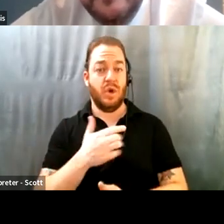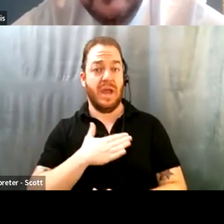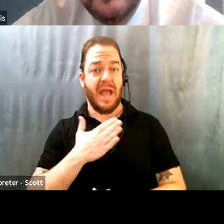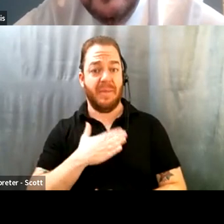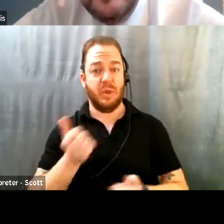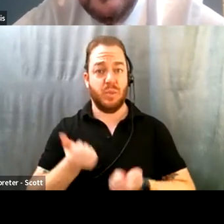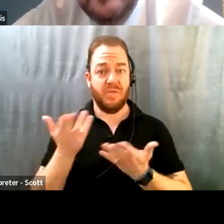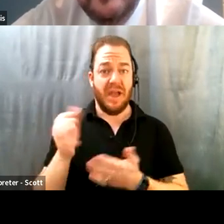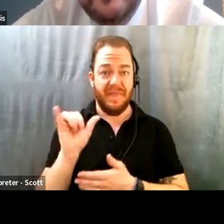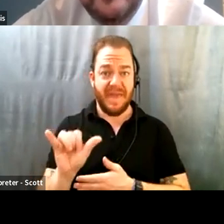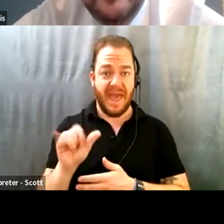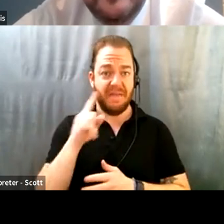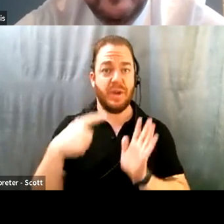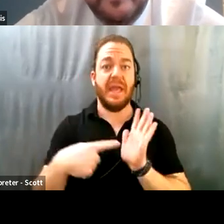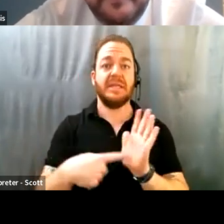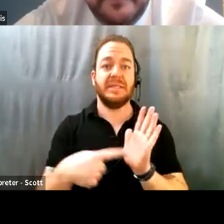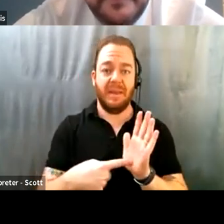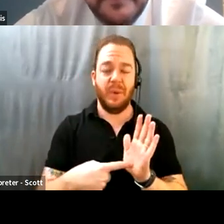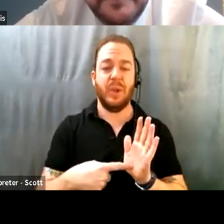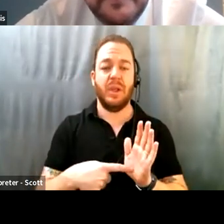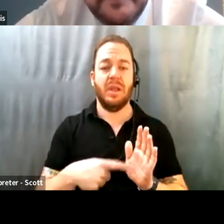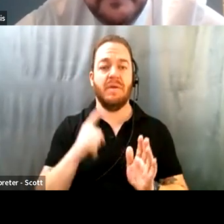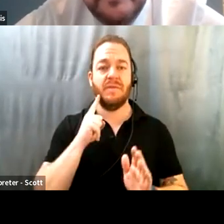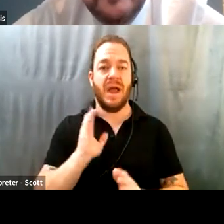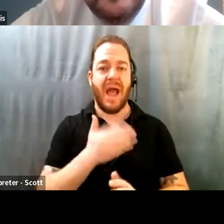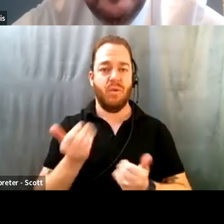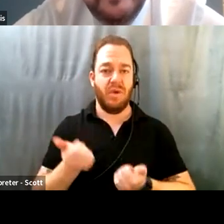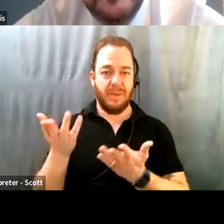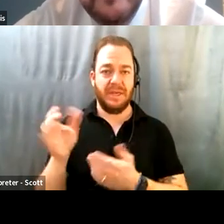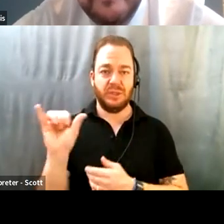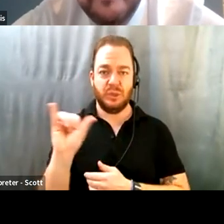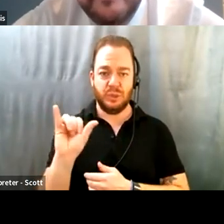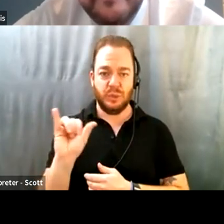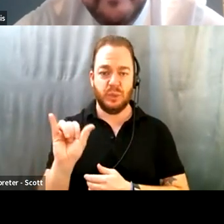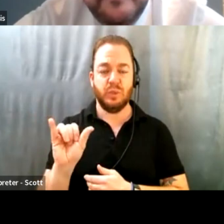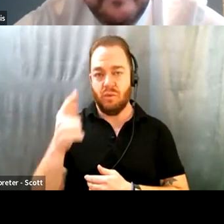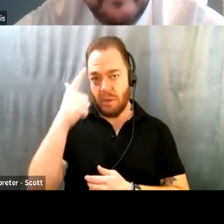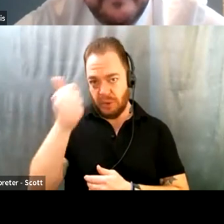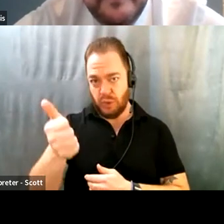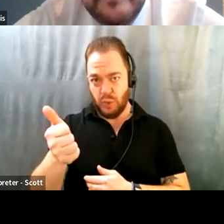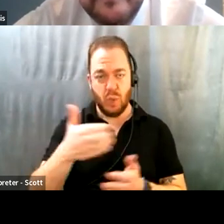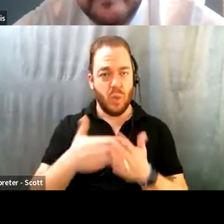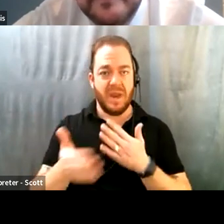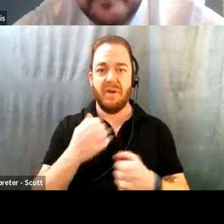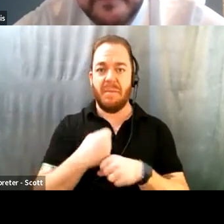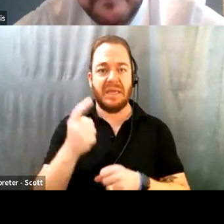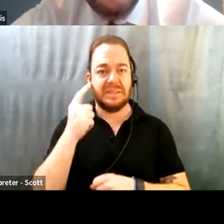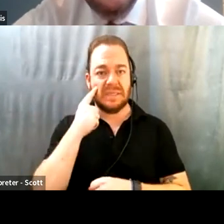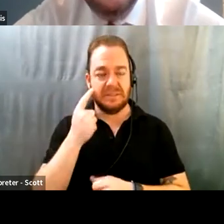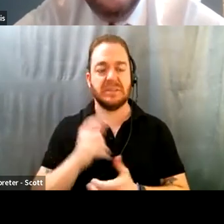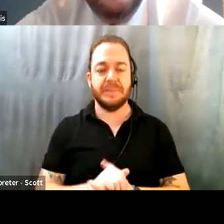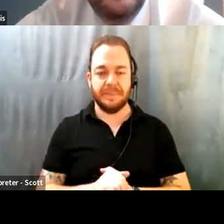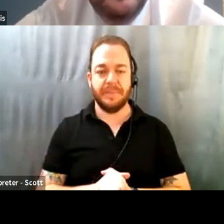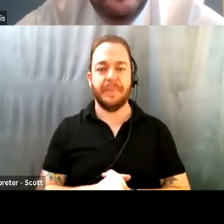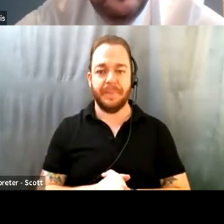to provide that as an example within our own recommendation too. It's totally up to you all, whatever makes sense. Right. And I